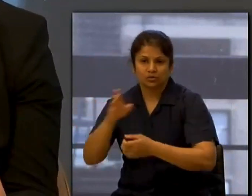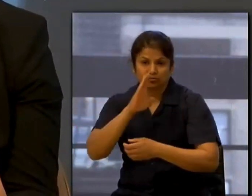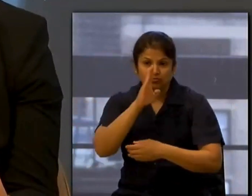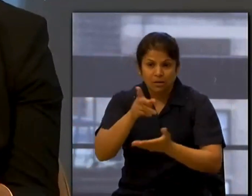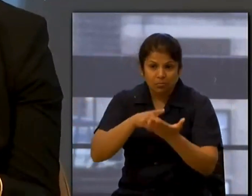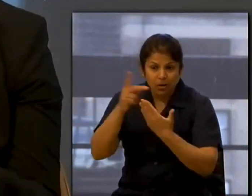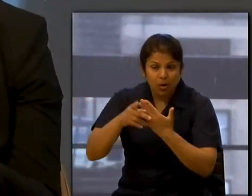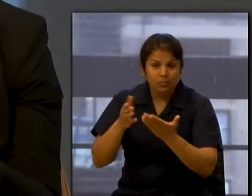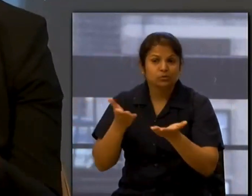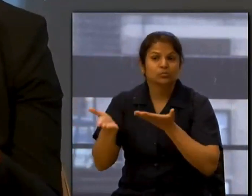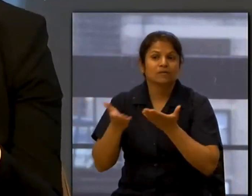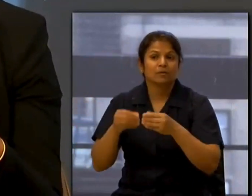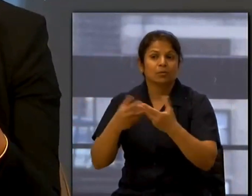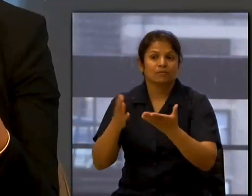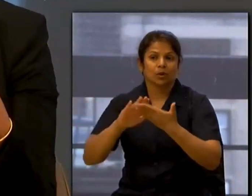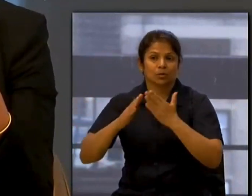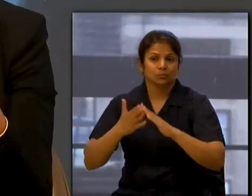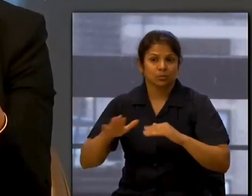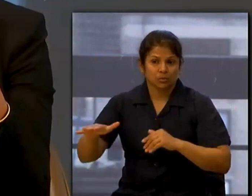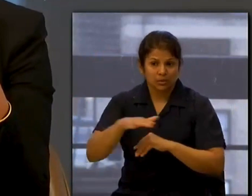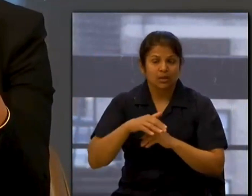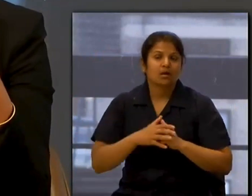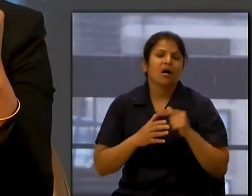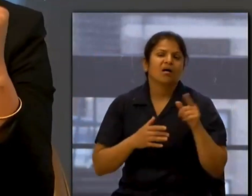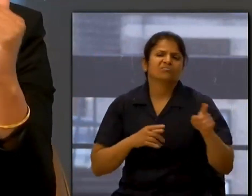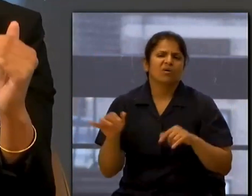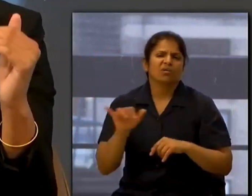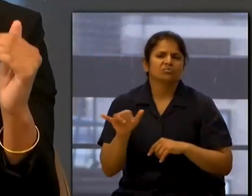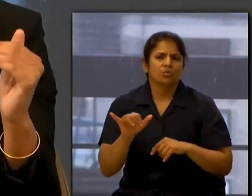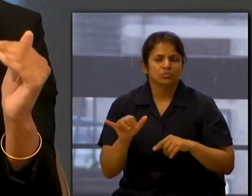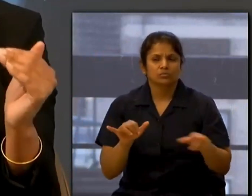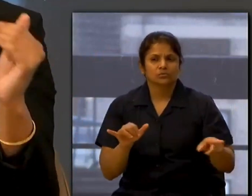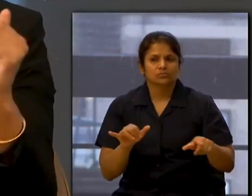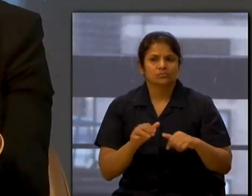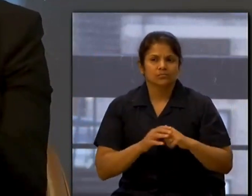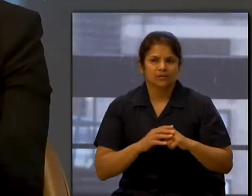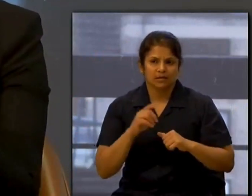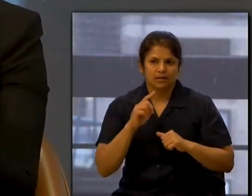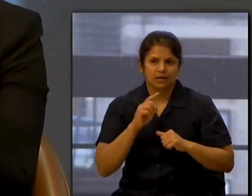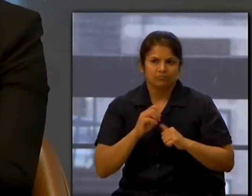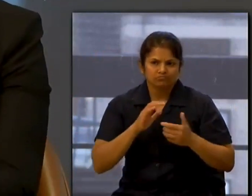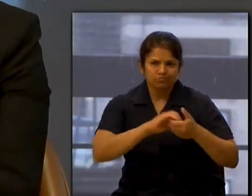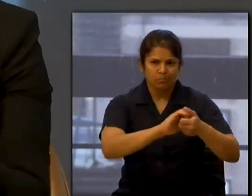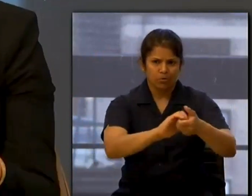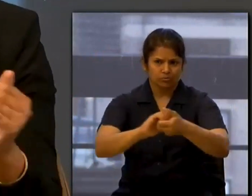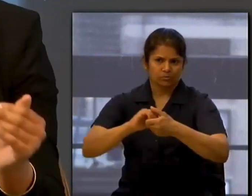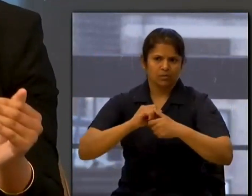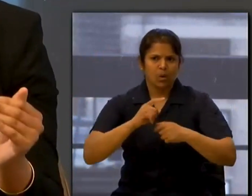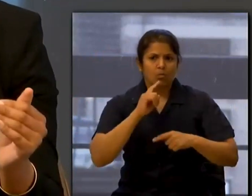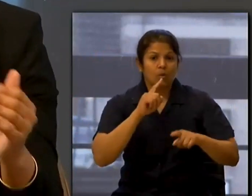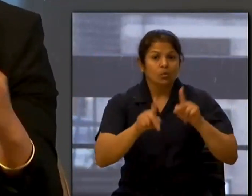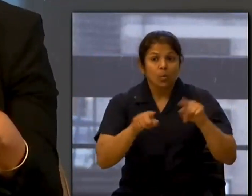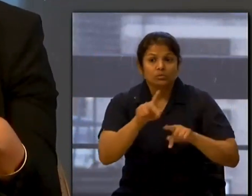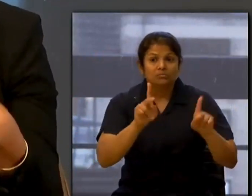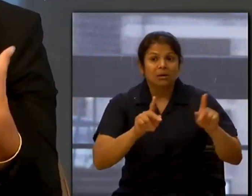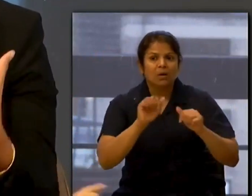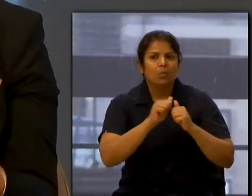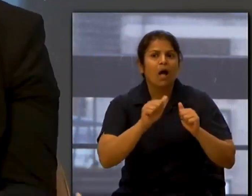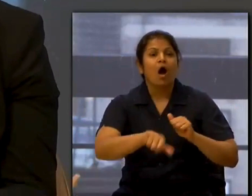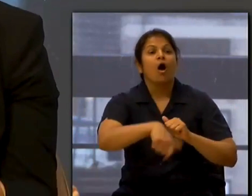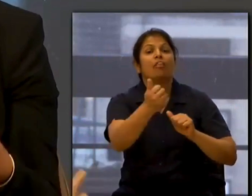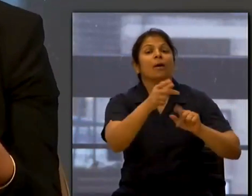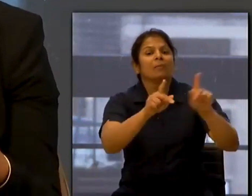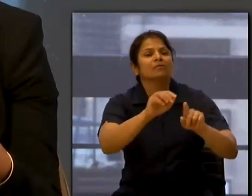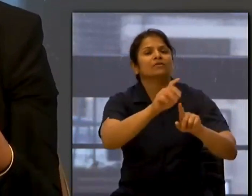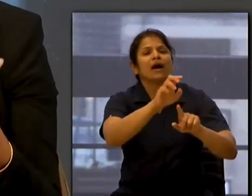community, as well as kind of essentially working with people who work with elders in various spaces to help them understand